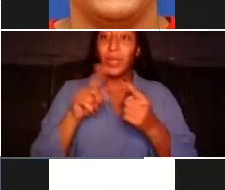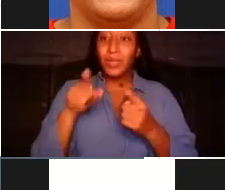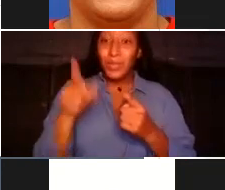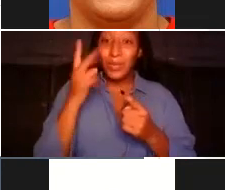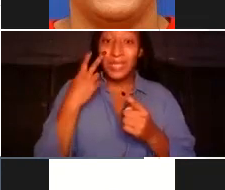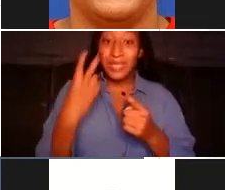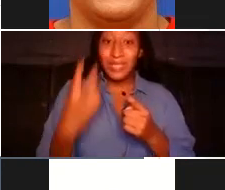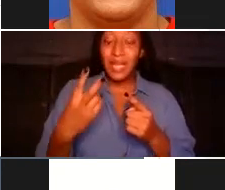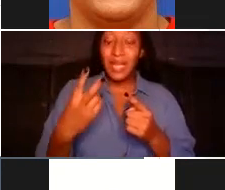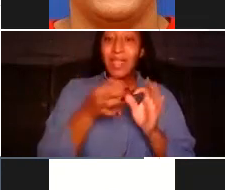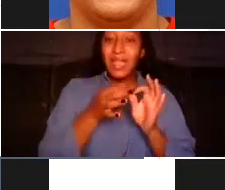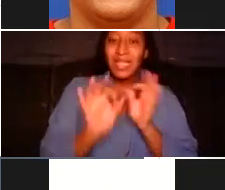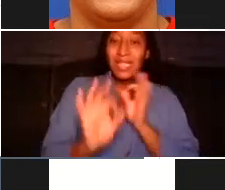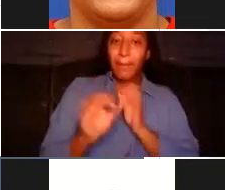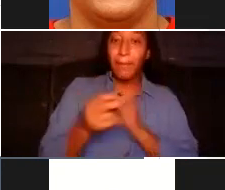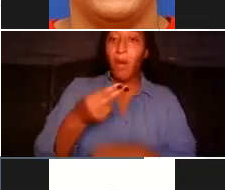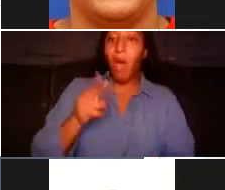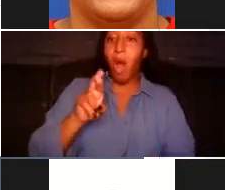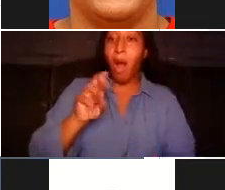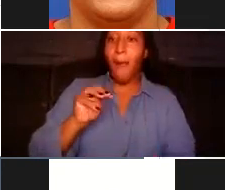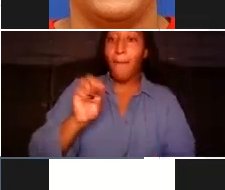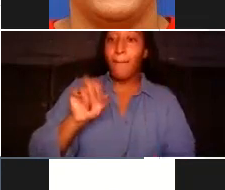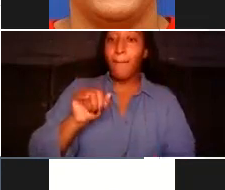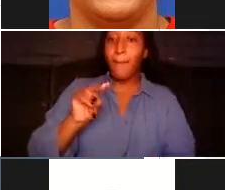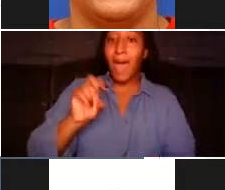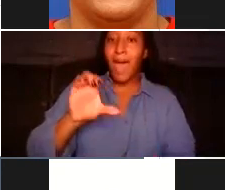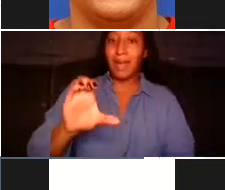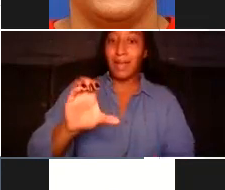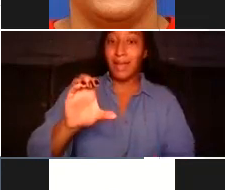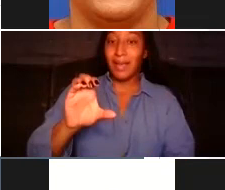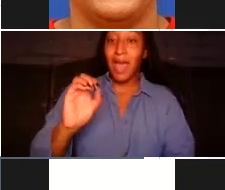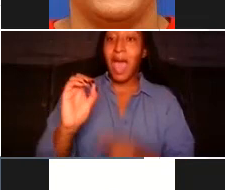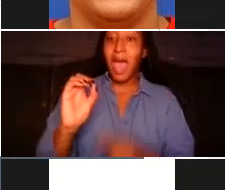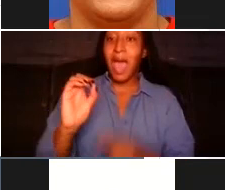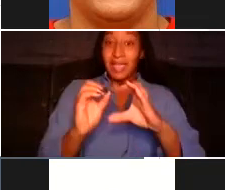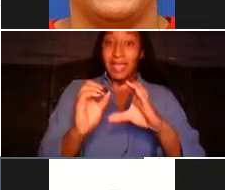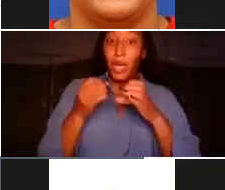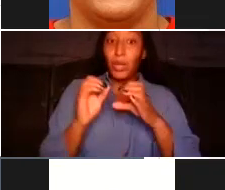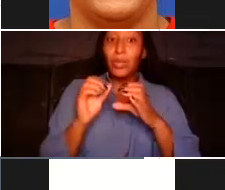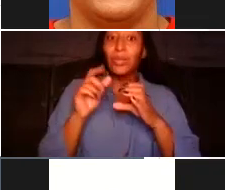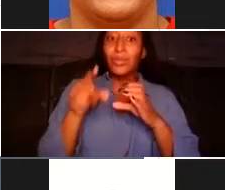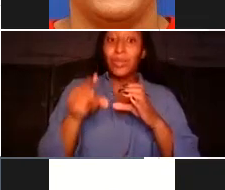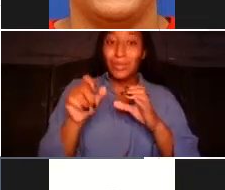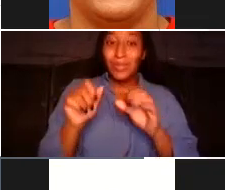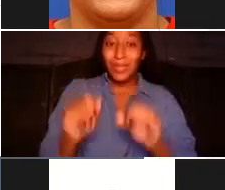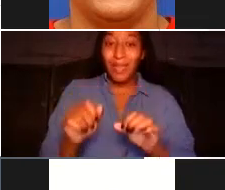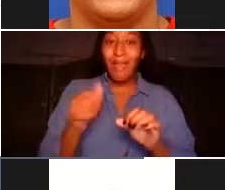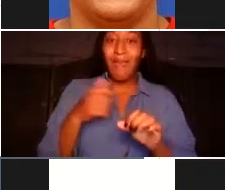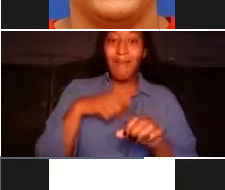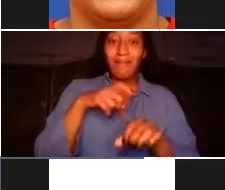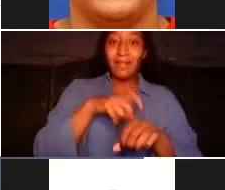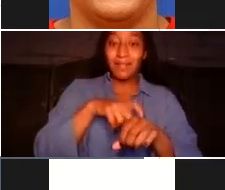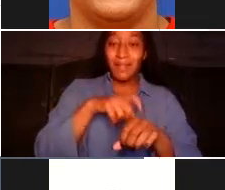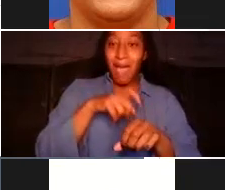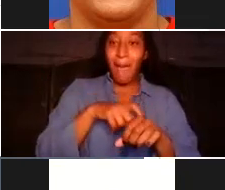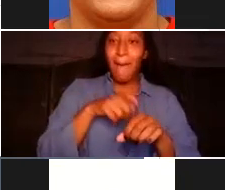and period that are important. One of them is the amplitude, and the amplitude refers to the maximum